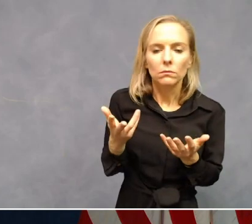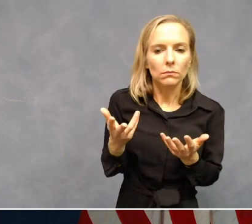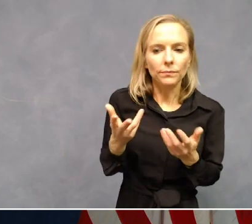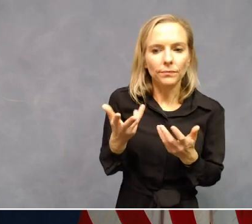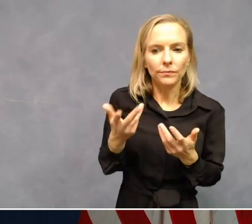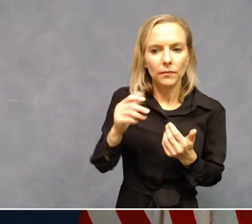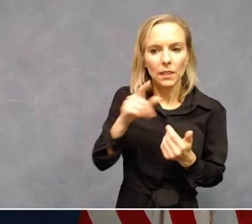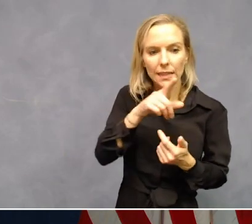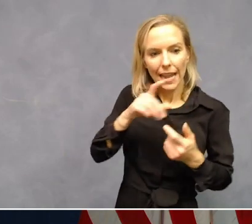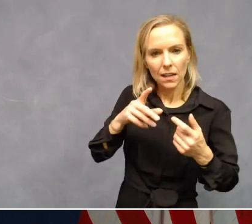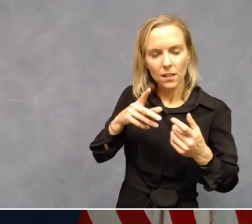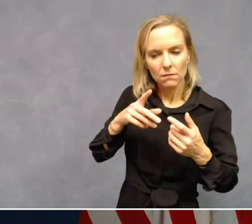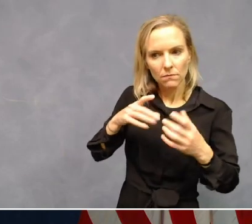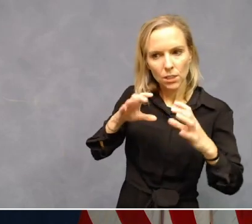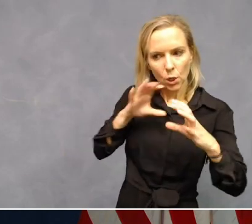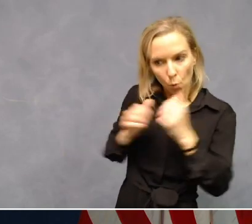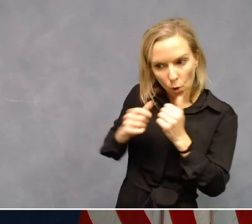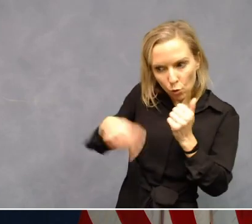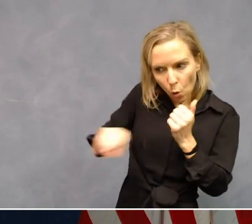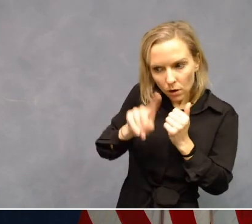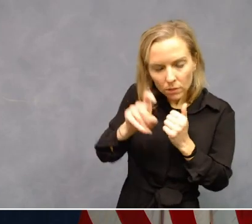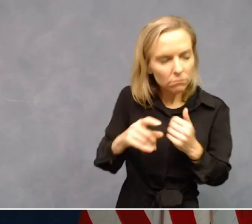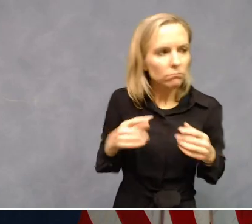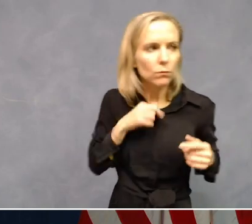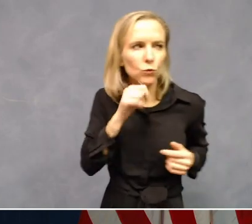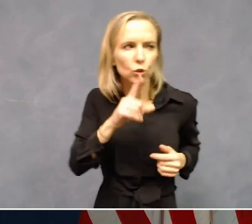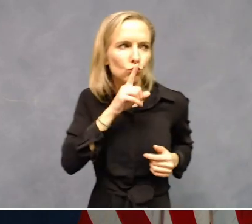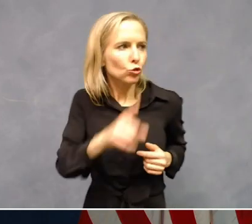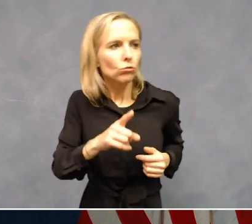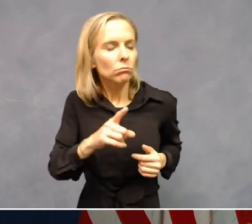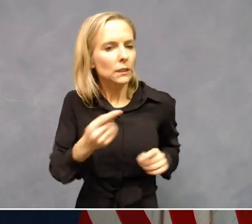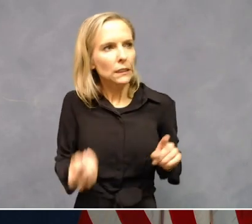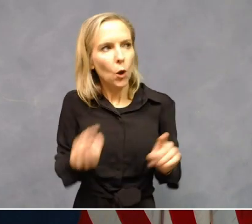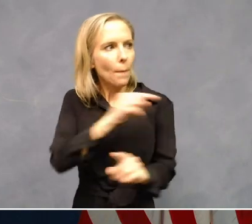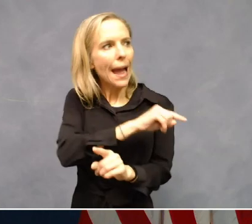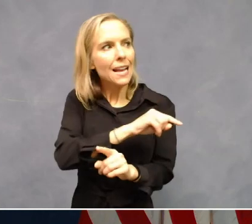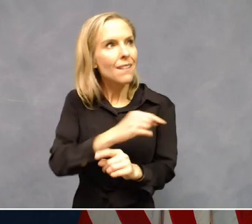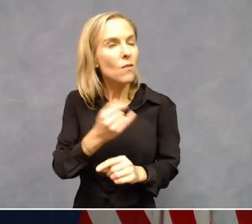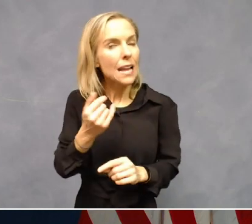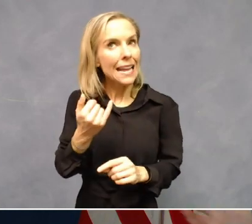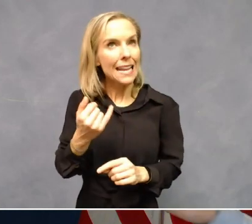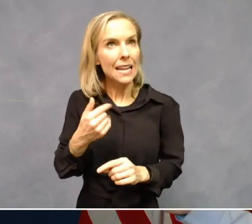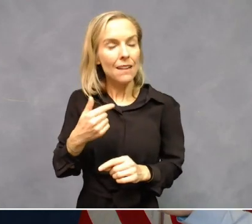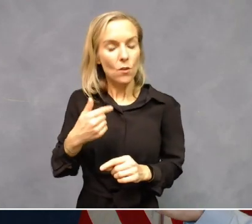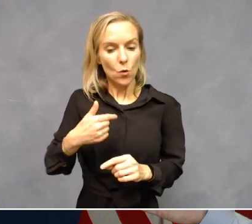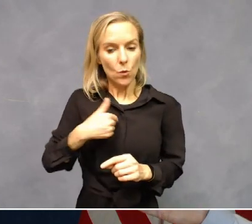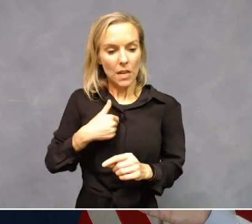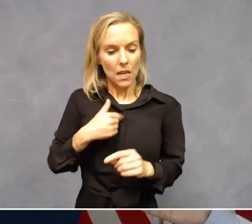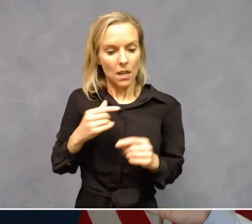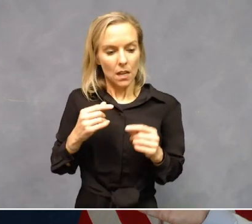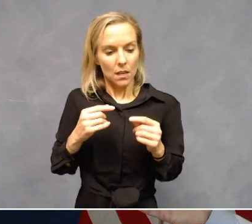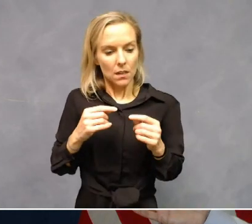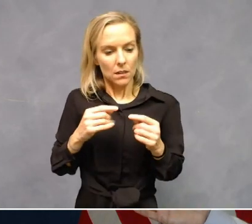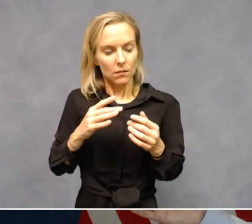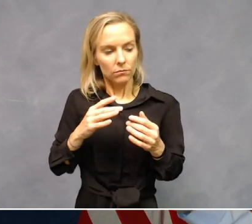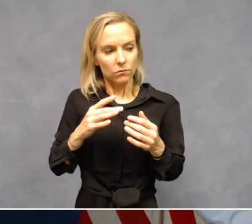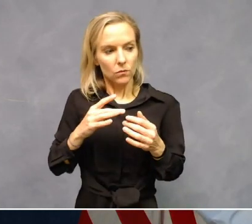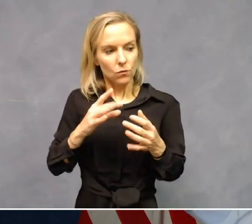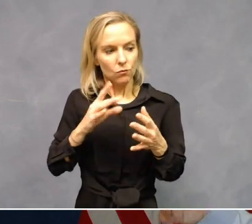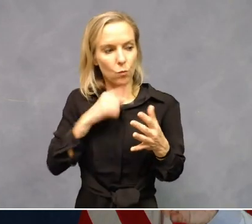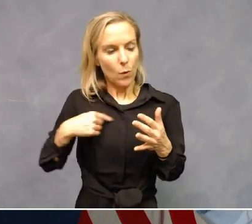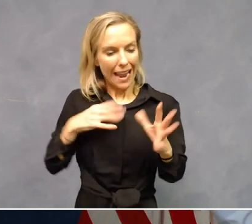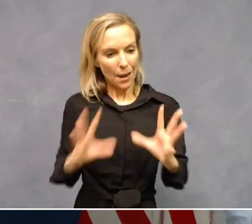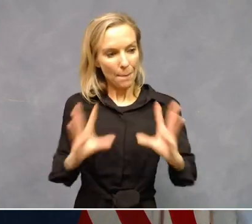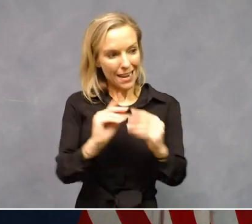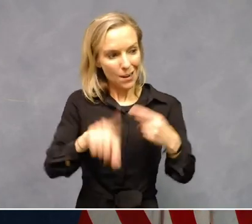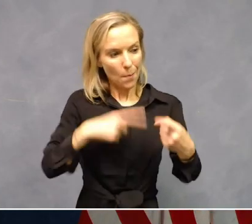I'm not sure that we did, or going back, if we talked about the change in federal guidance, then it'd be on one